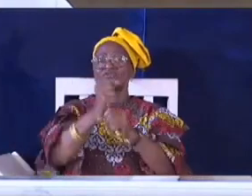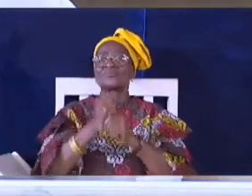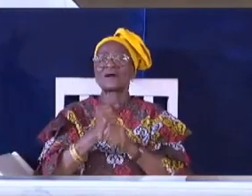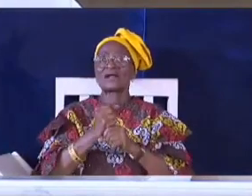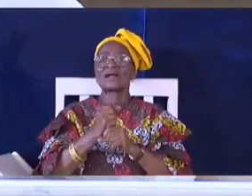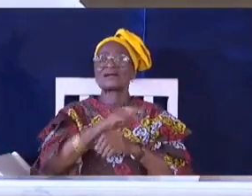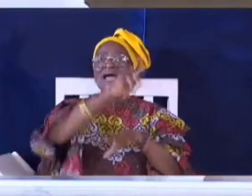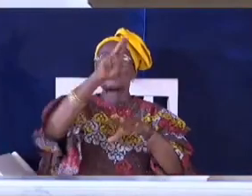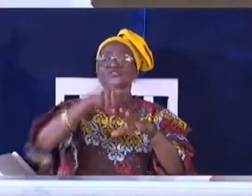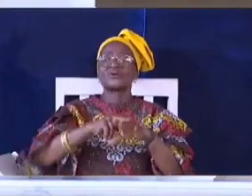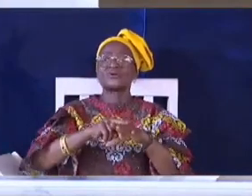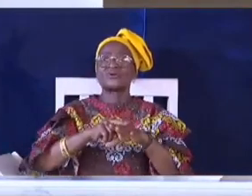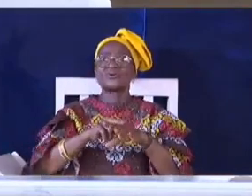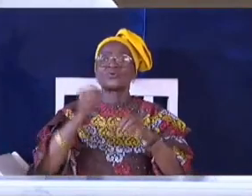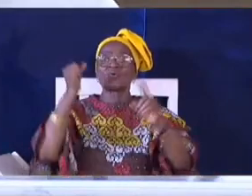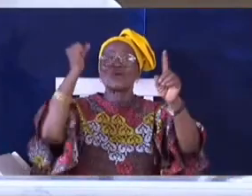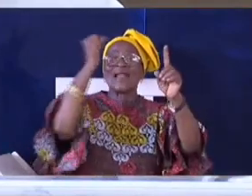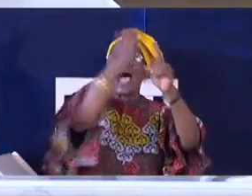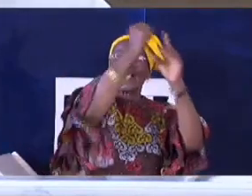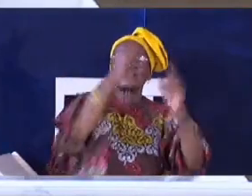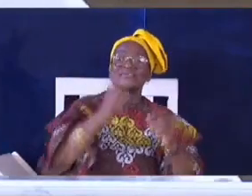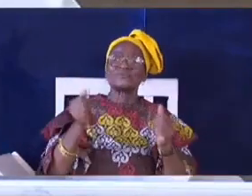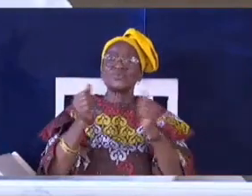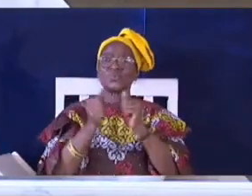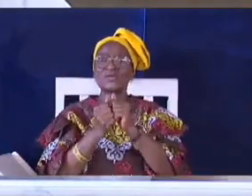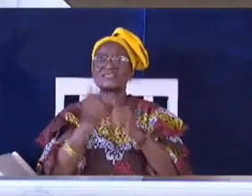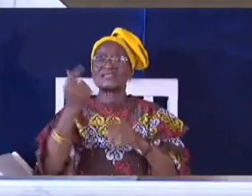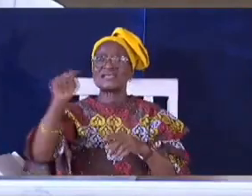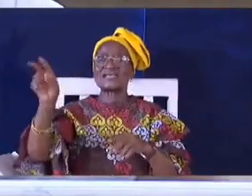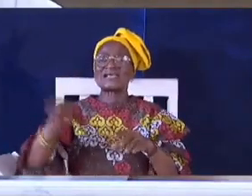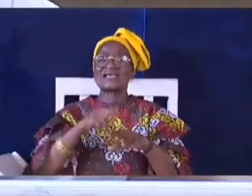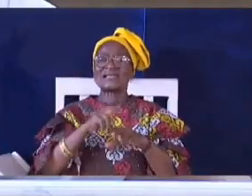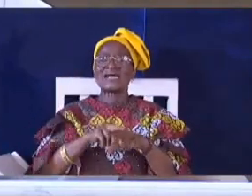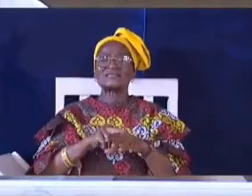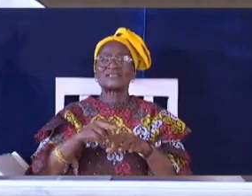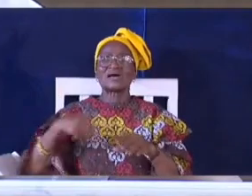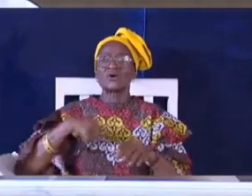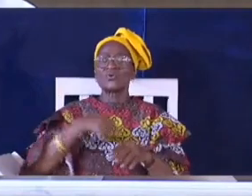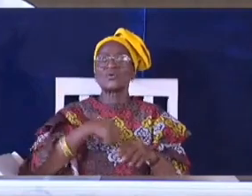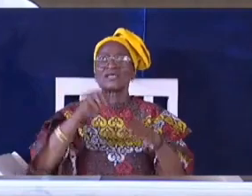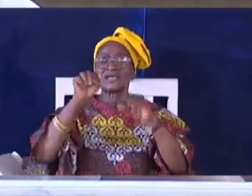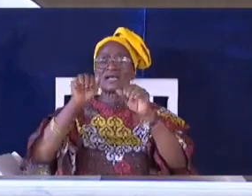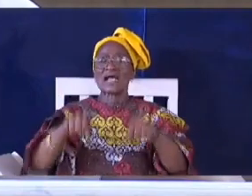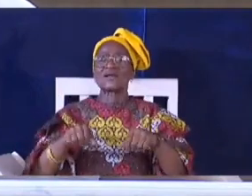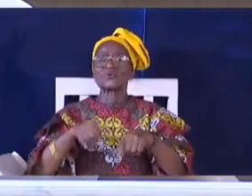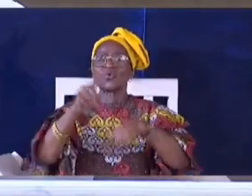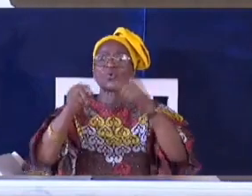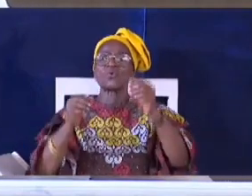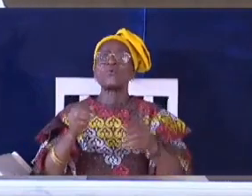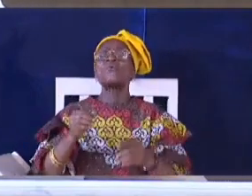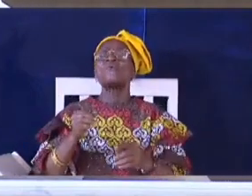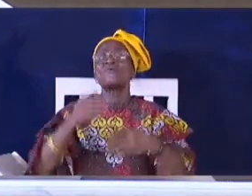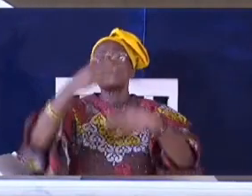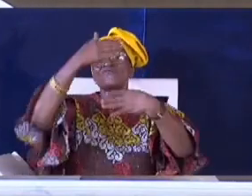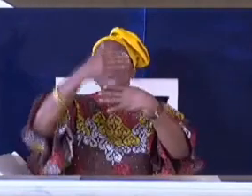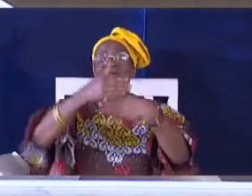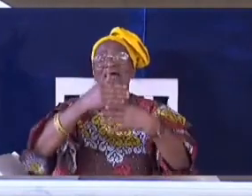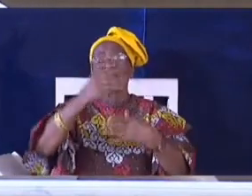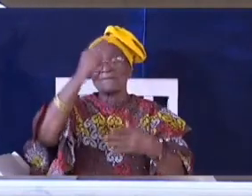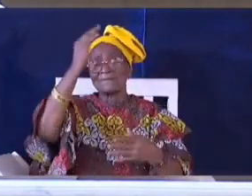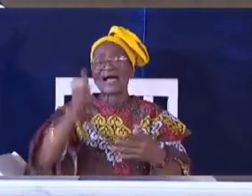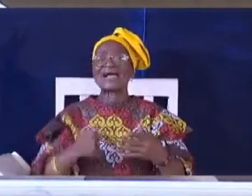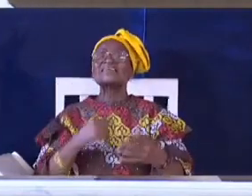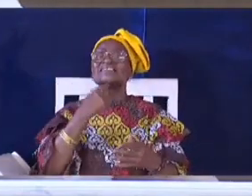colliding with the natural, we can go further by telling you what